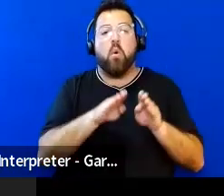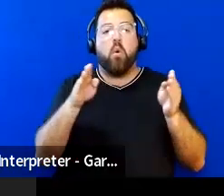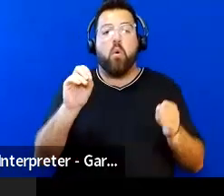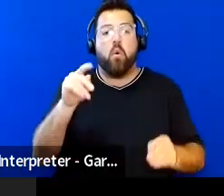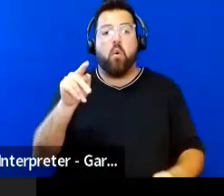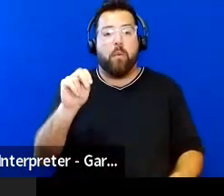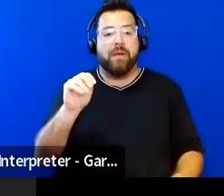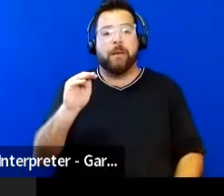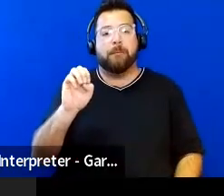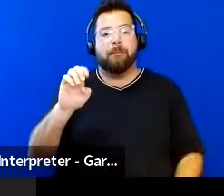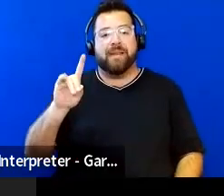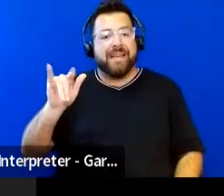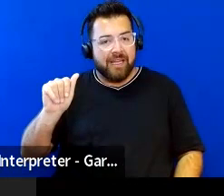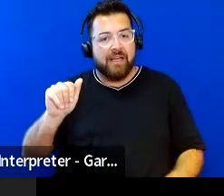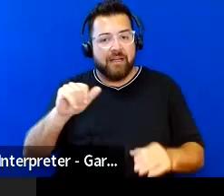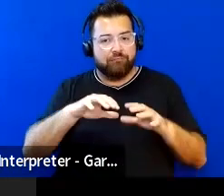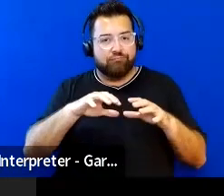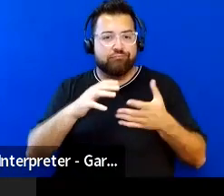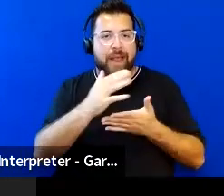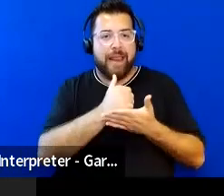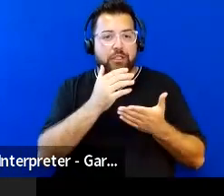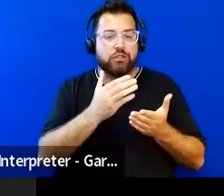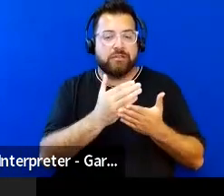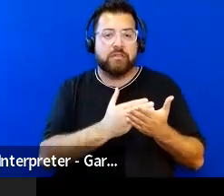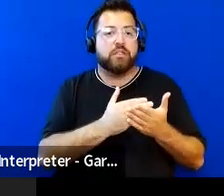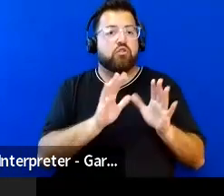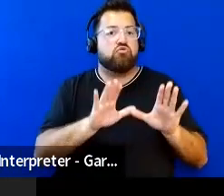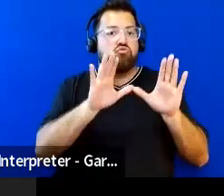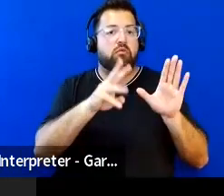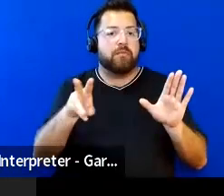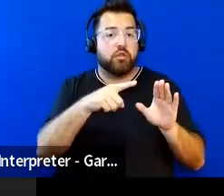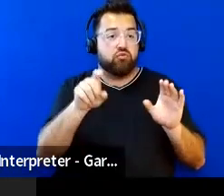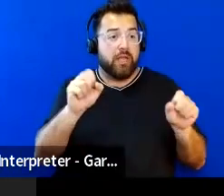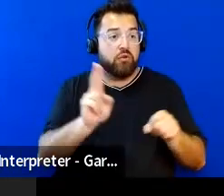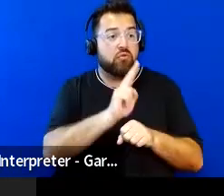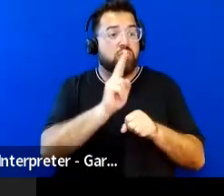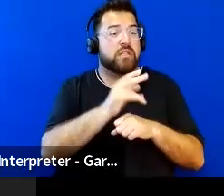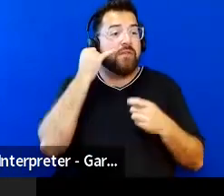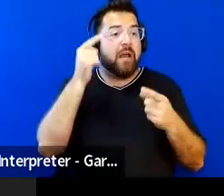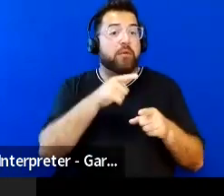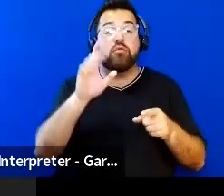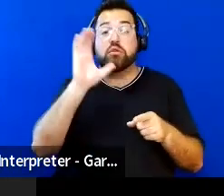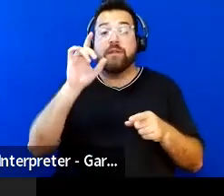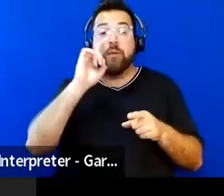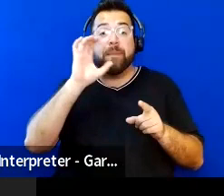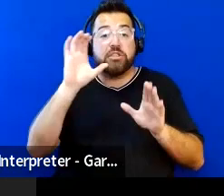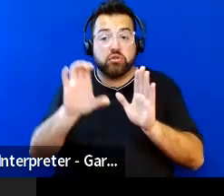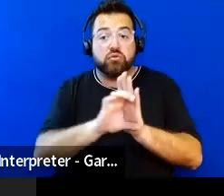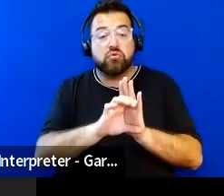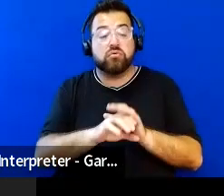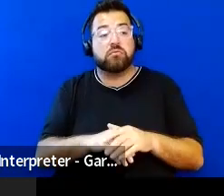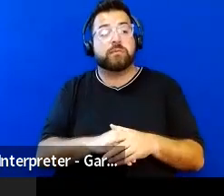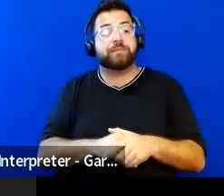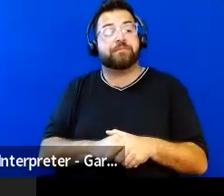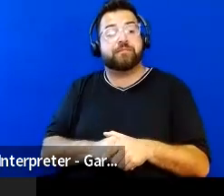are um, some great websites to use if you're looking for images. Okay, so if